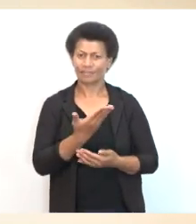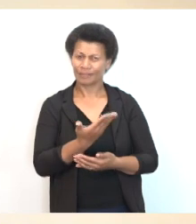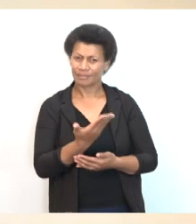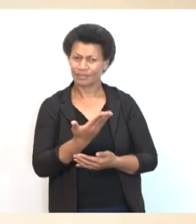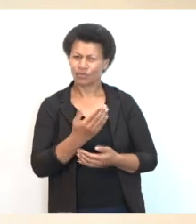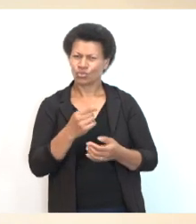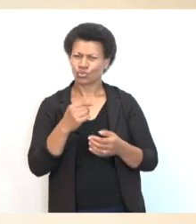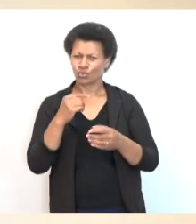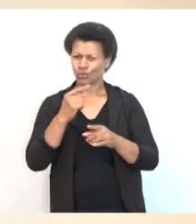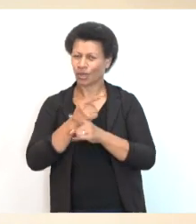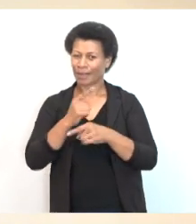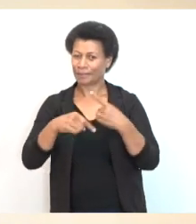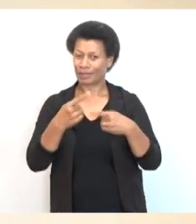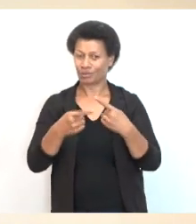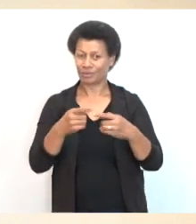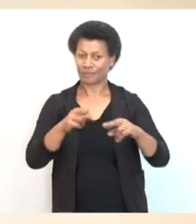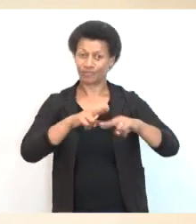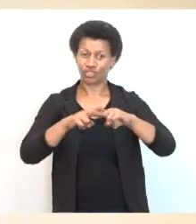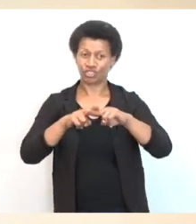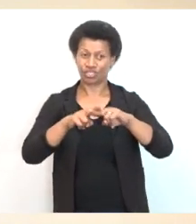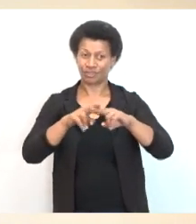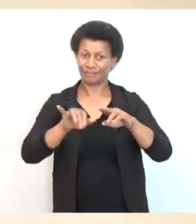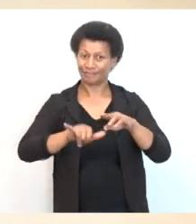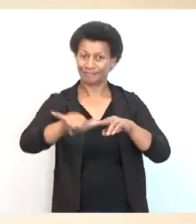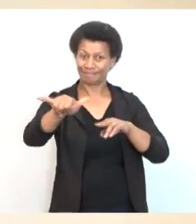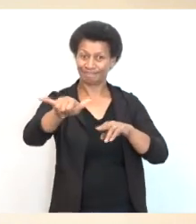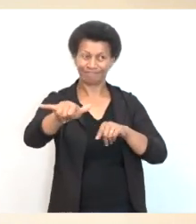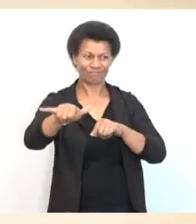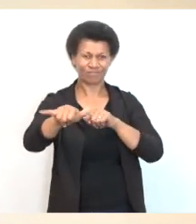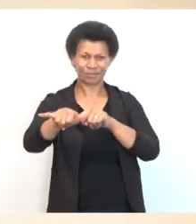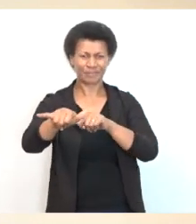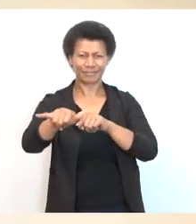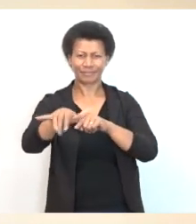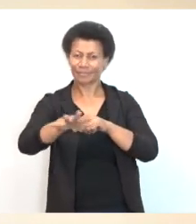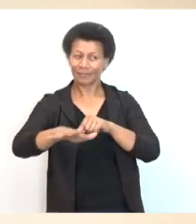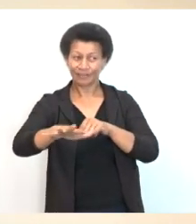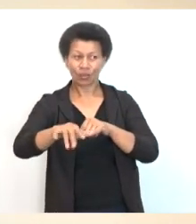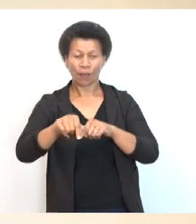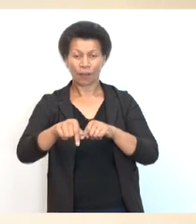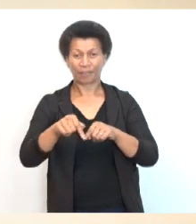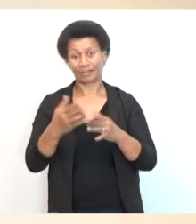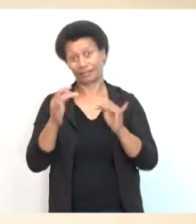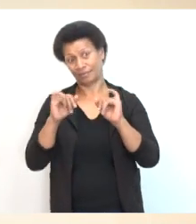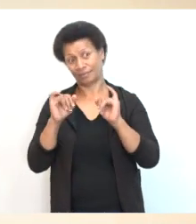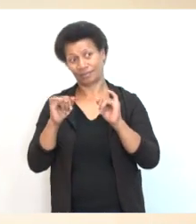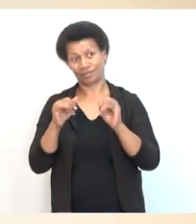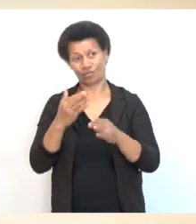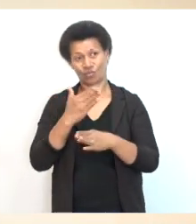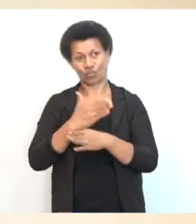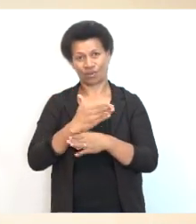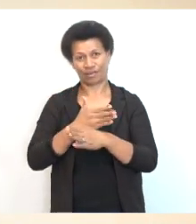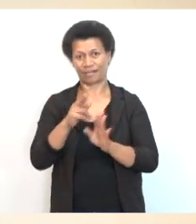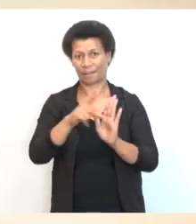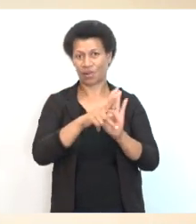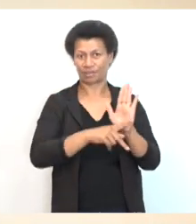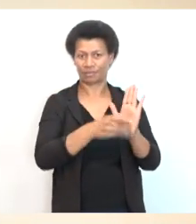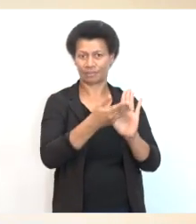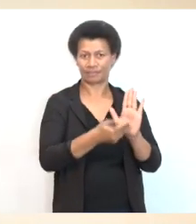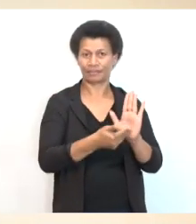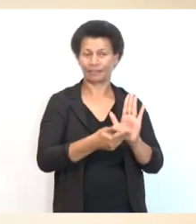the respective permanent secretary and senior officers. So we should expect one will present the paper to cabinet, and once cabinet made a